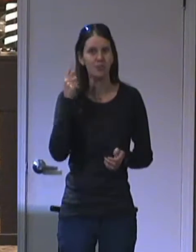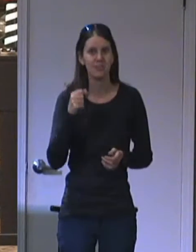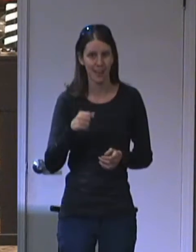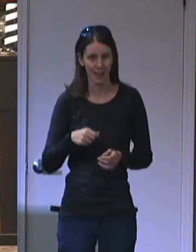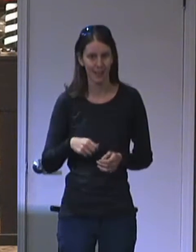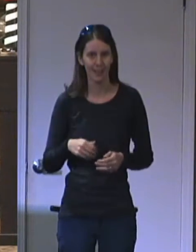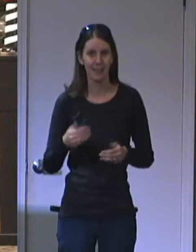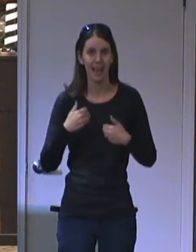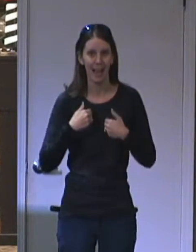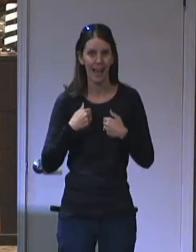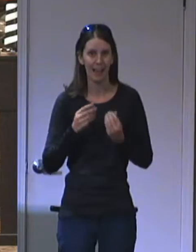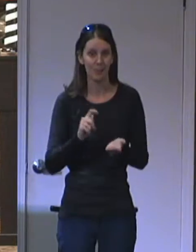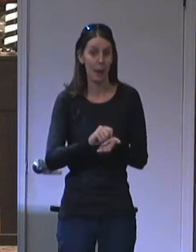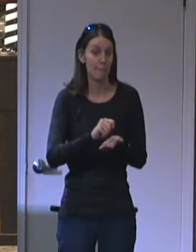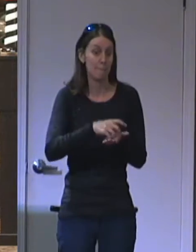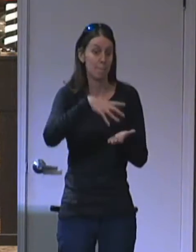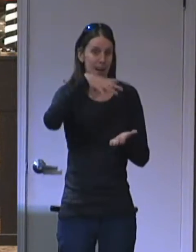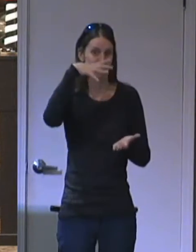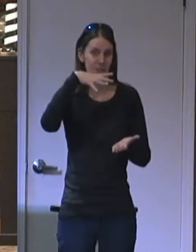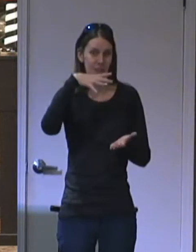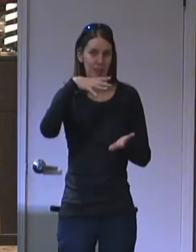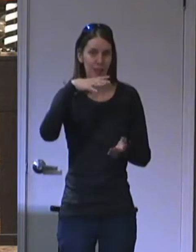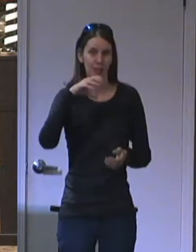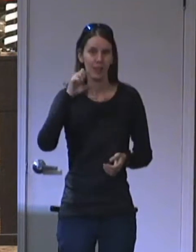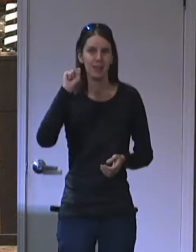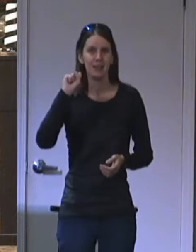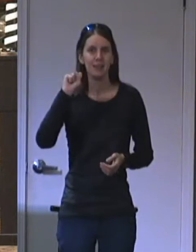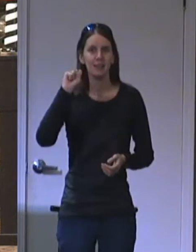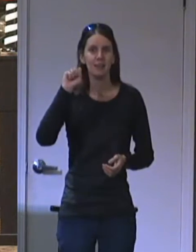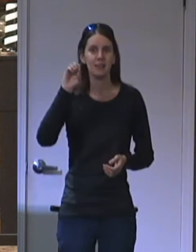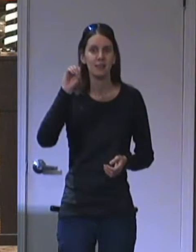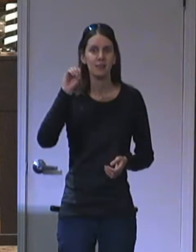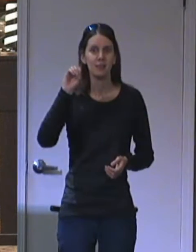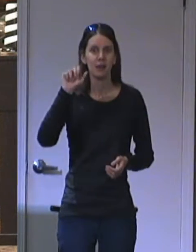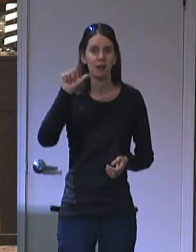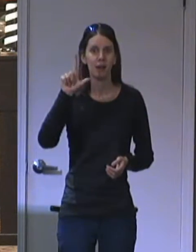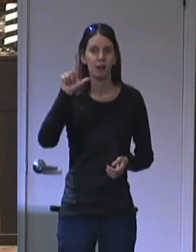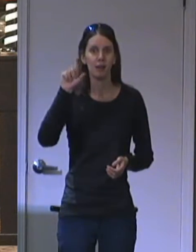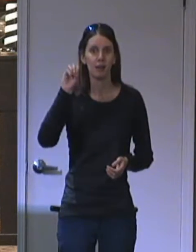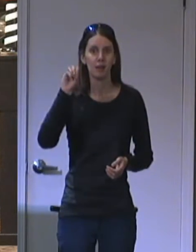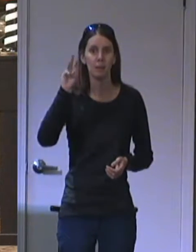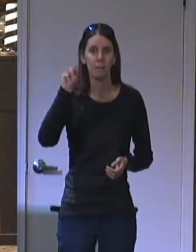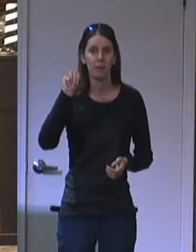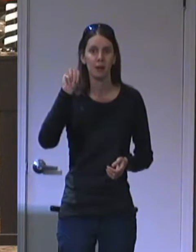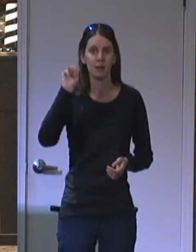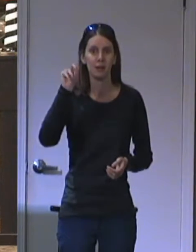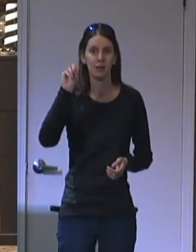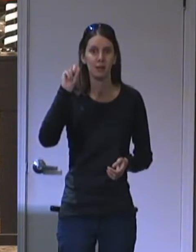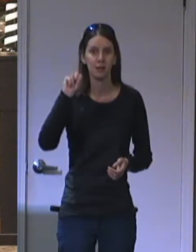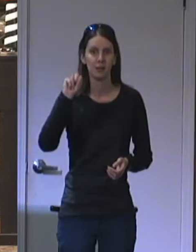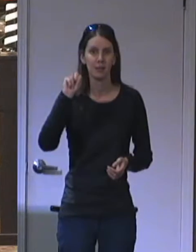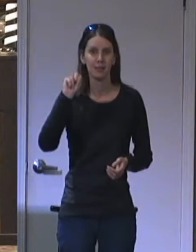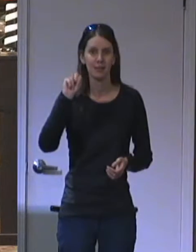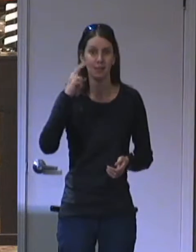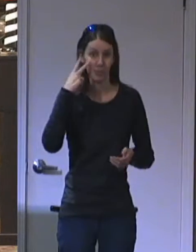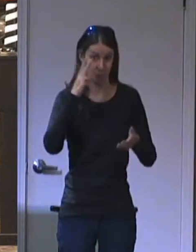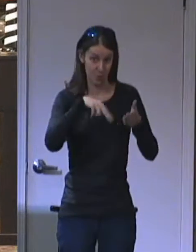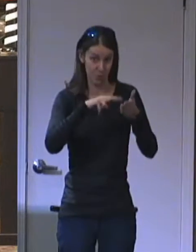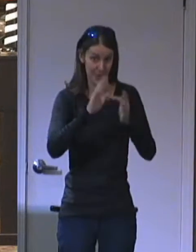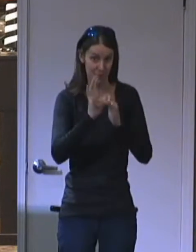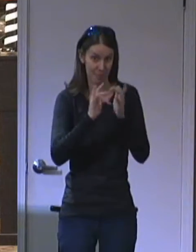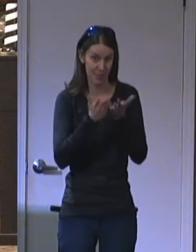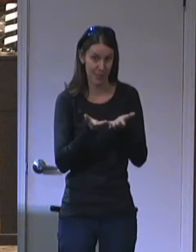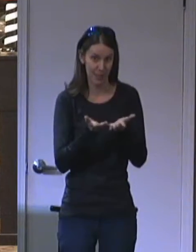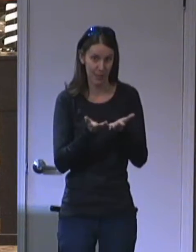understood what it was like to have abundance. Solomon. You ever read the works of Solomon in the Scripture?